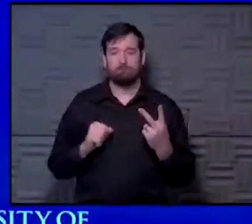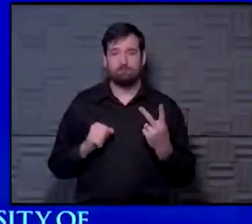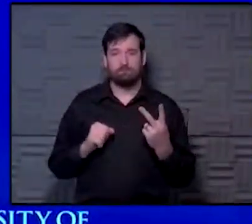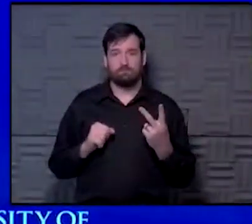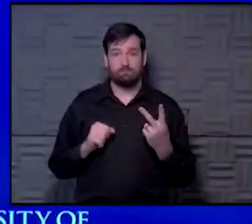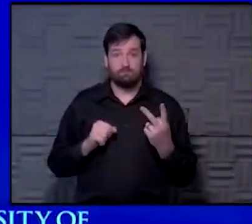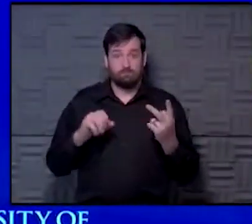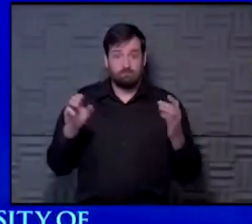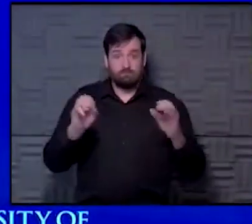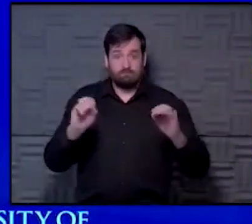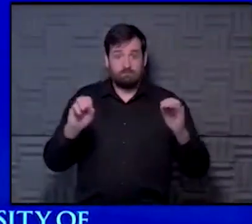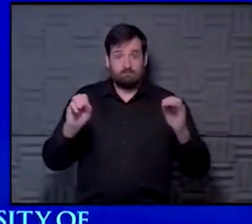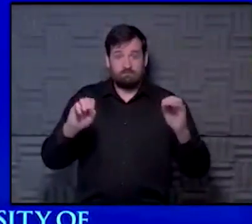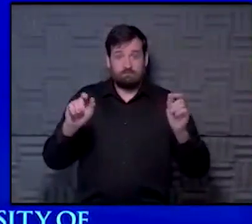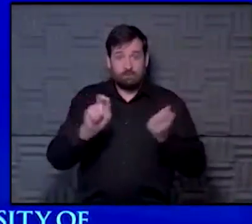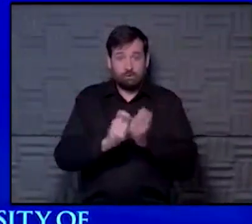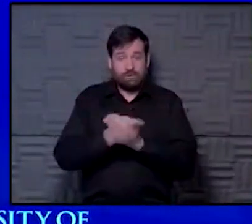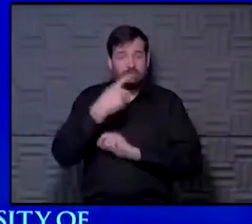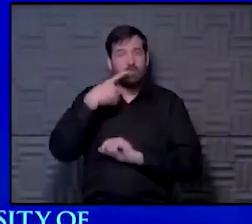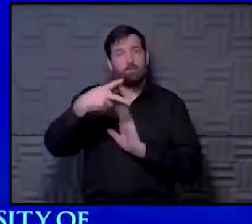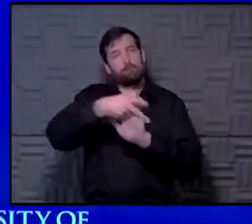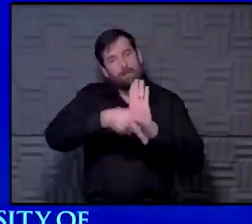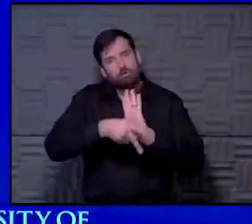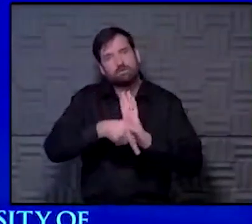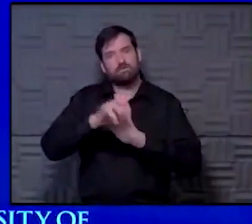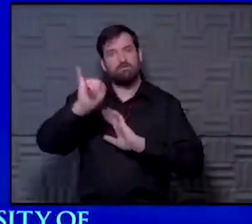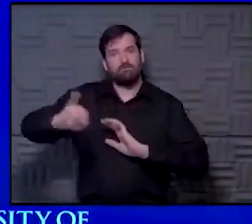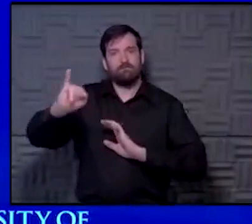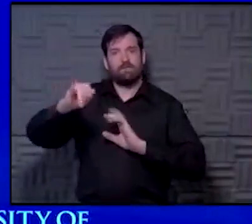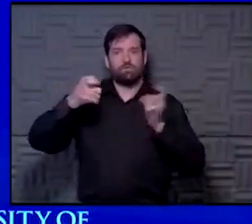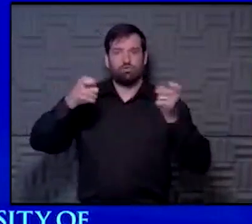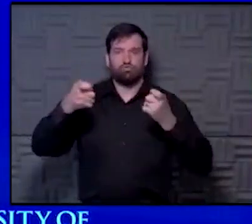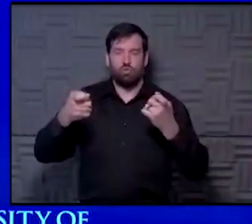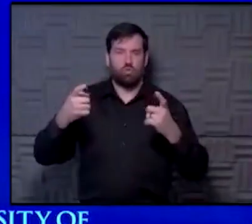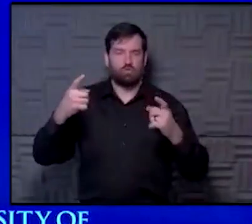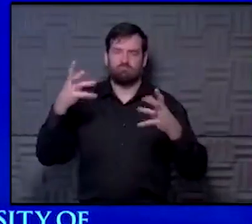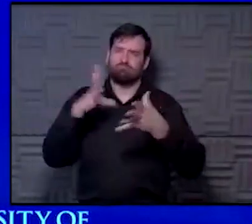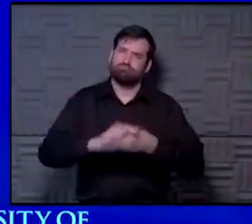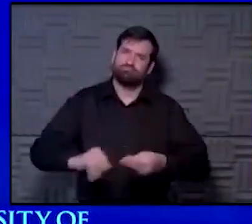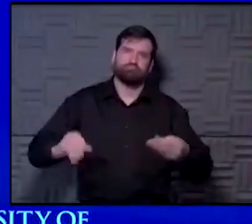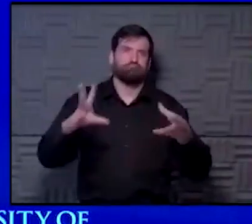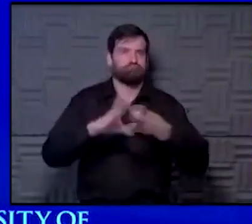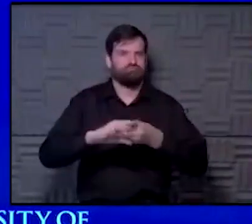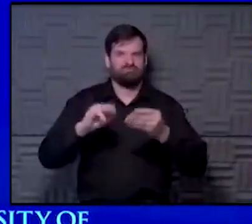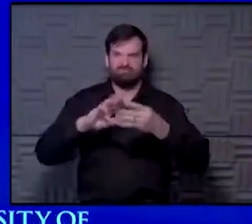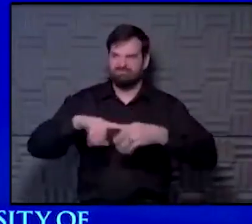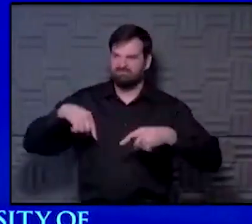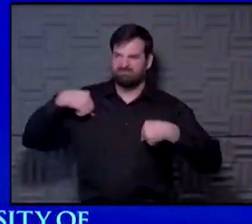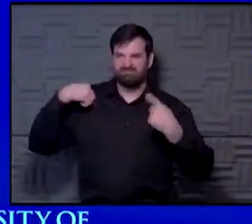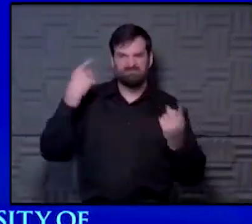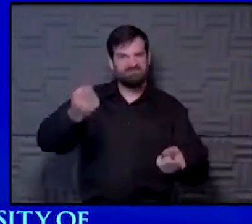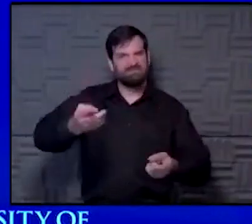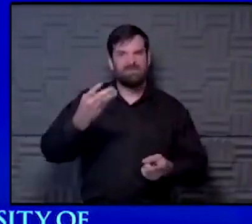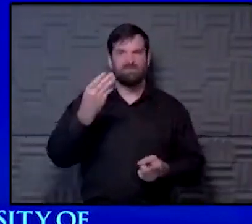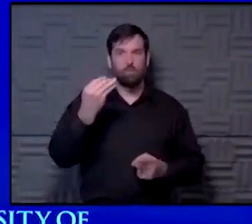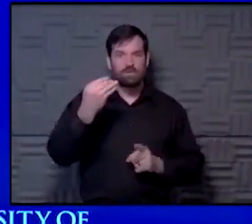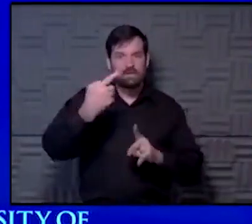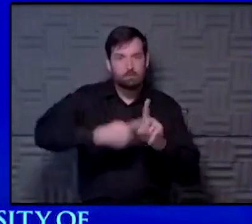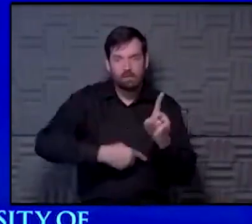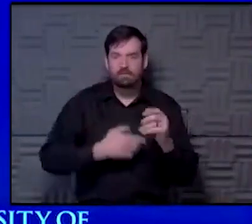nothing has changed with pillars of infection prevention that we have shared now for 14 months or